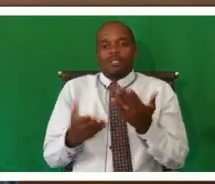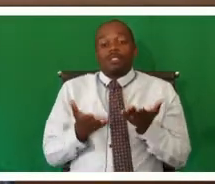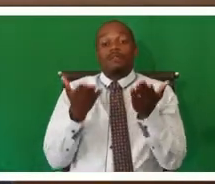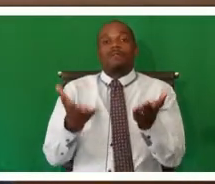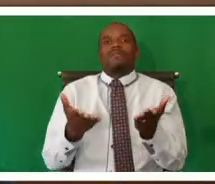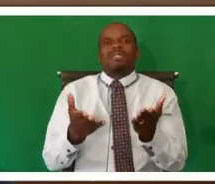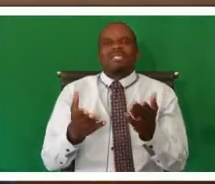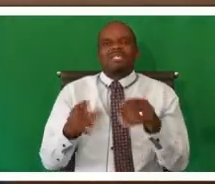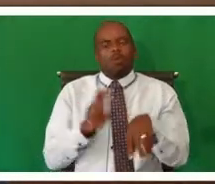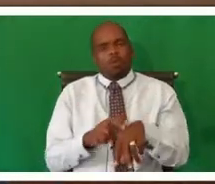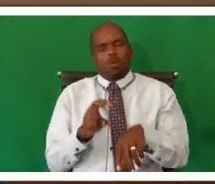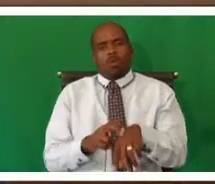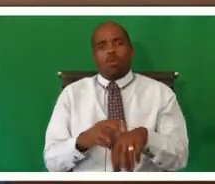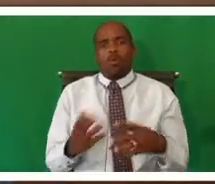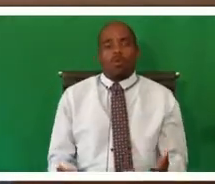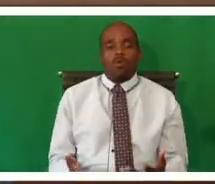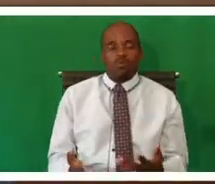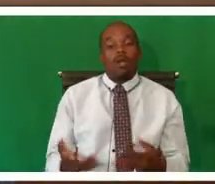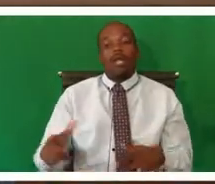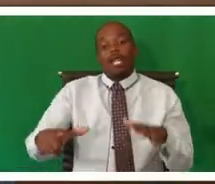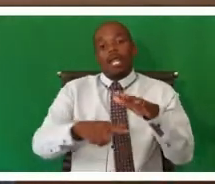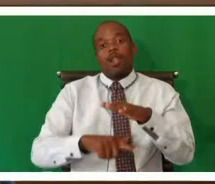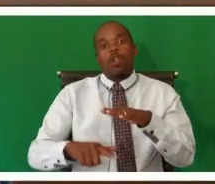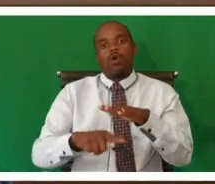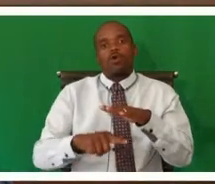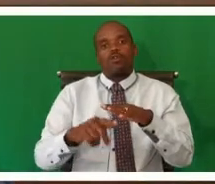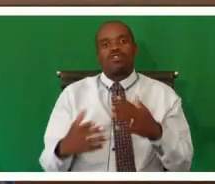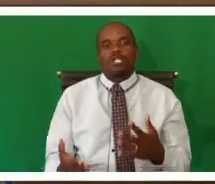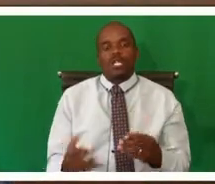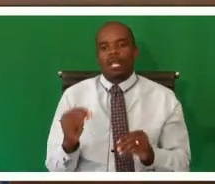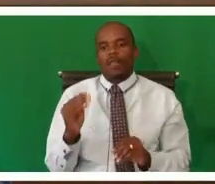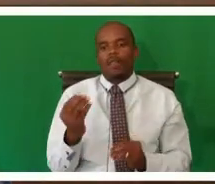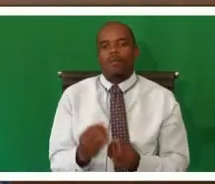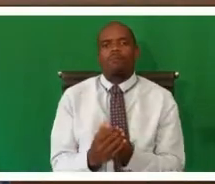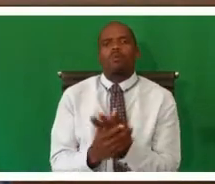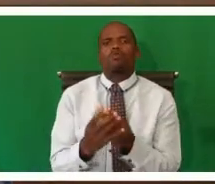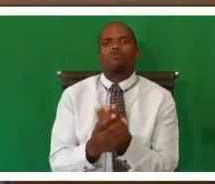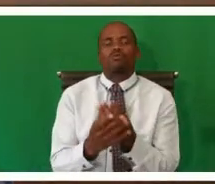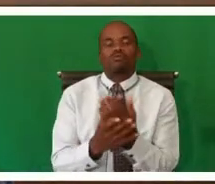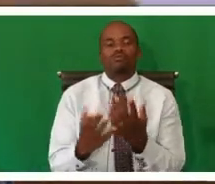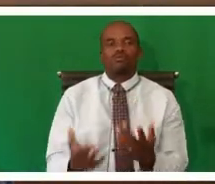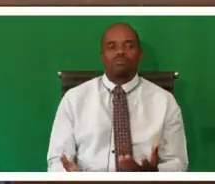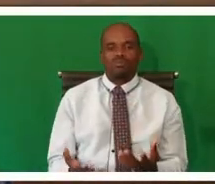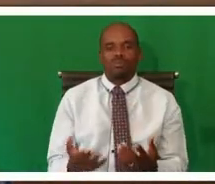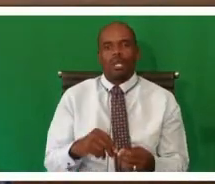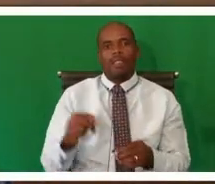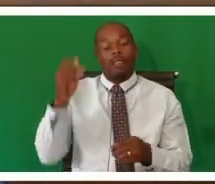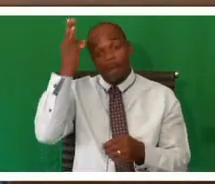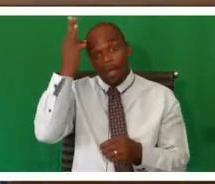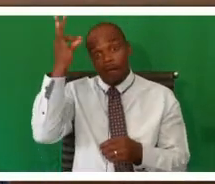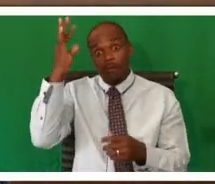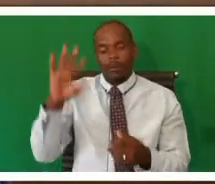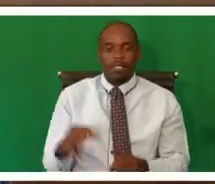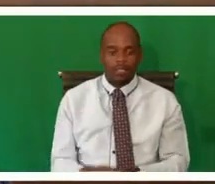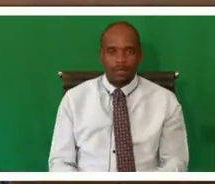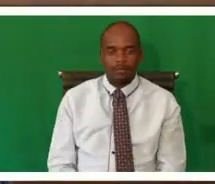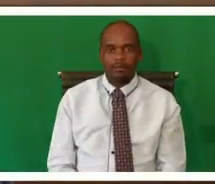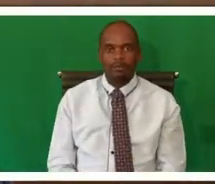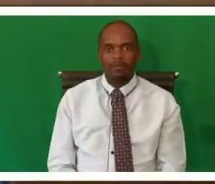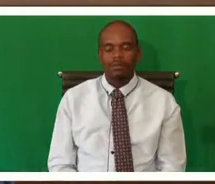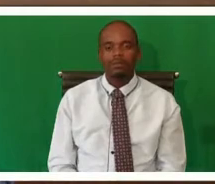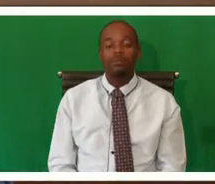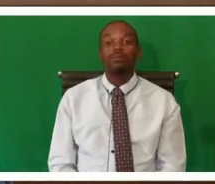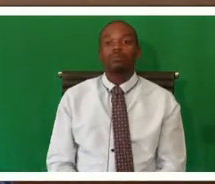should be local produced and sourced. As the government, we will therefore continue